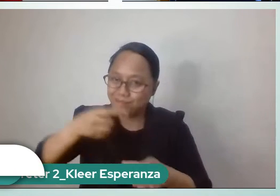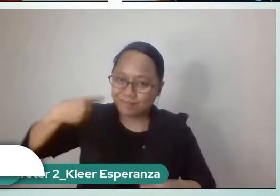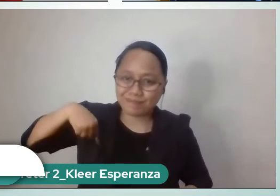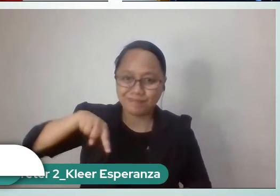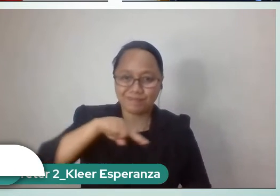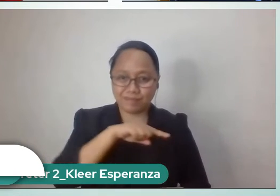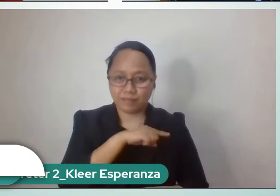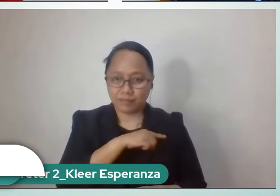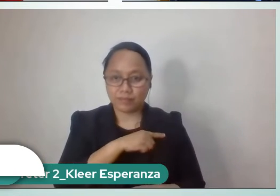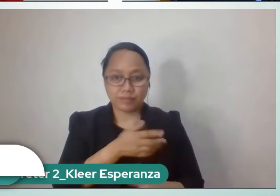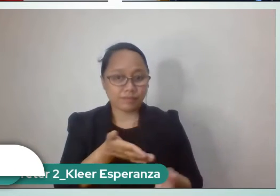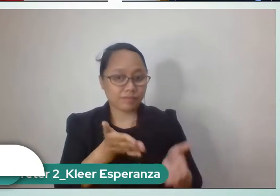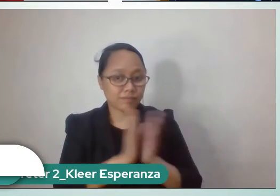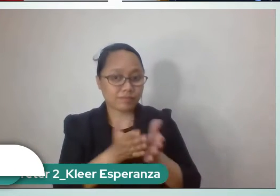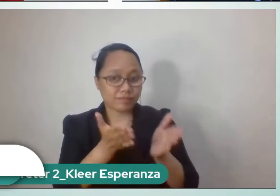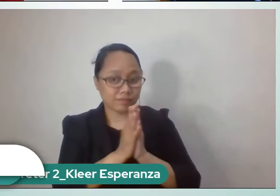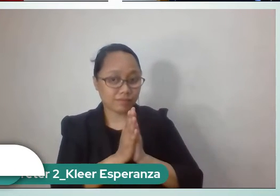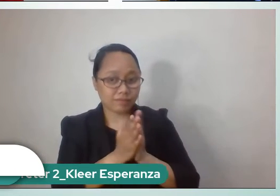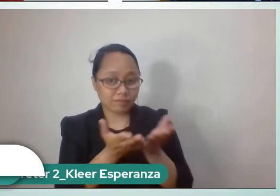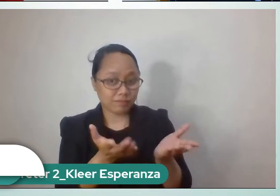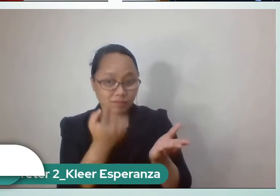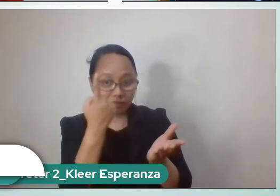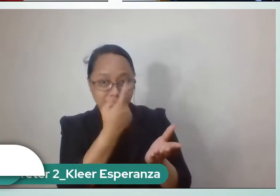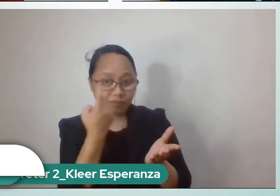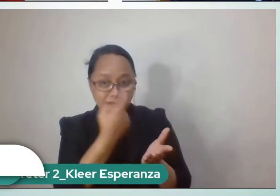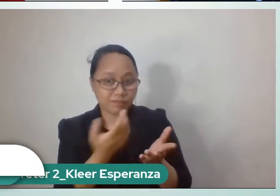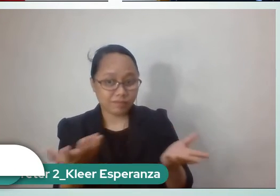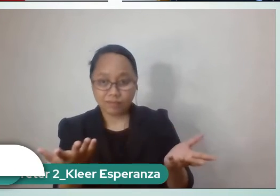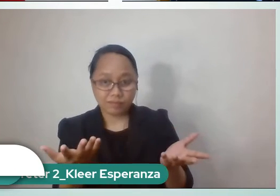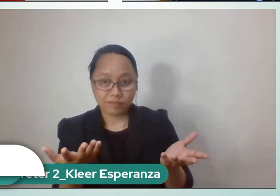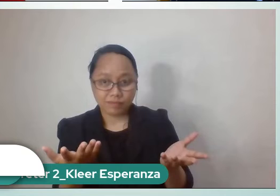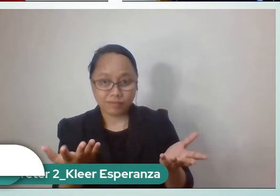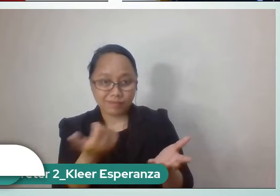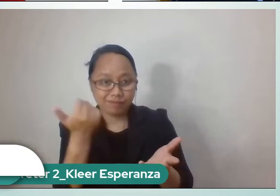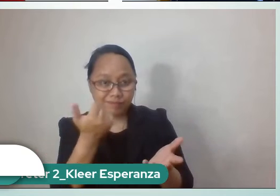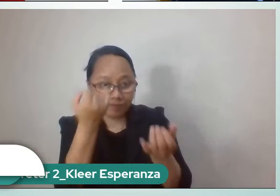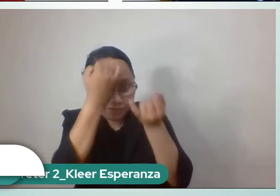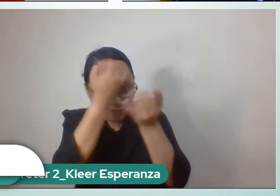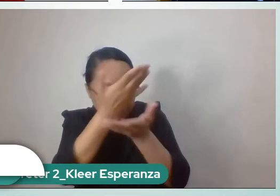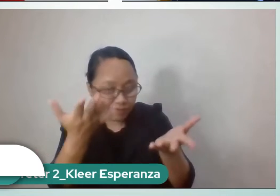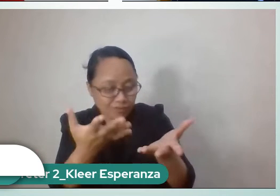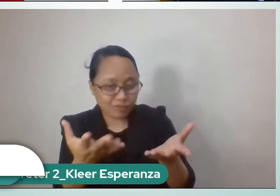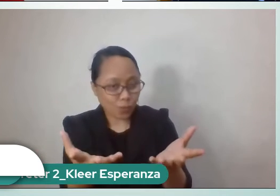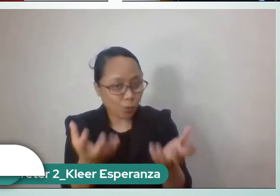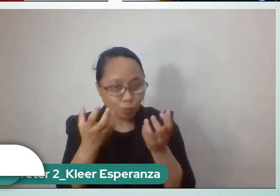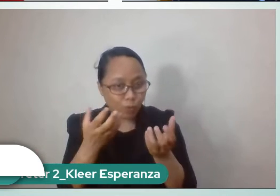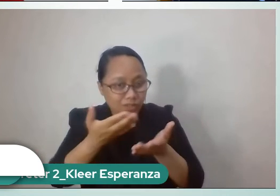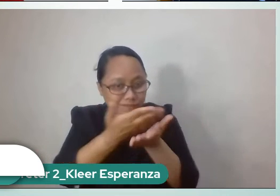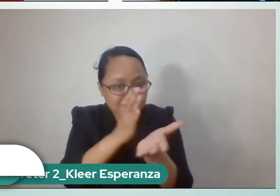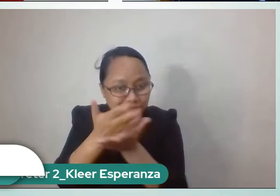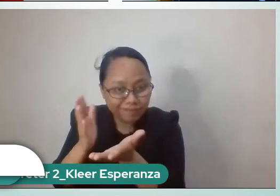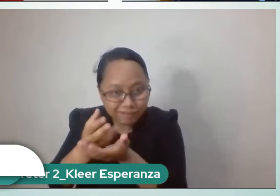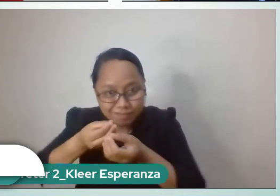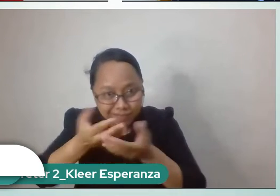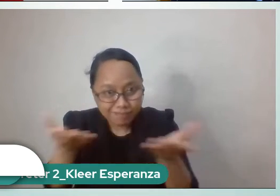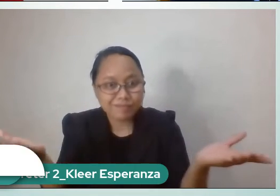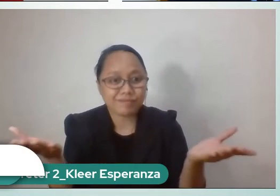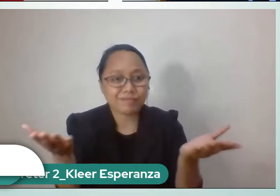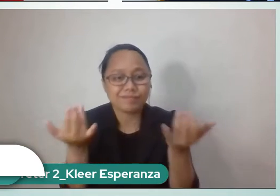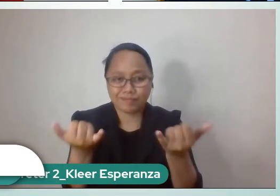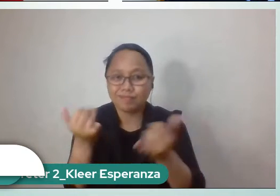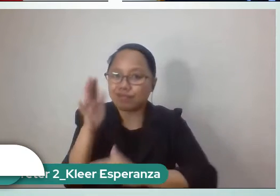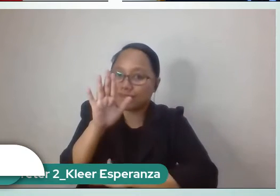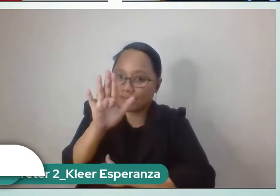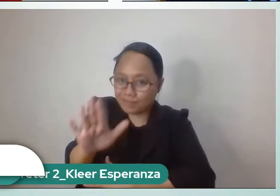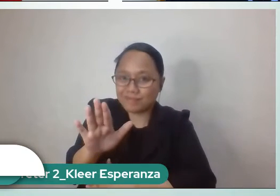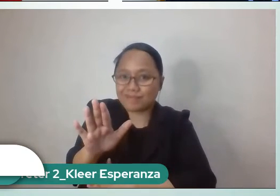you, Dr. Rice, do you have any other information that you would like to share to our viewers for this afternoon